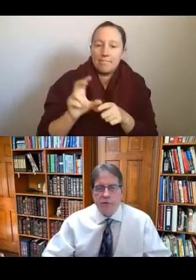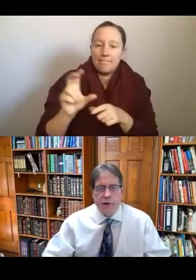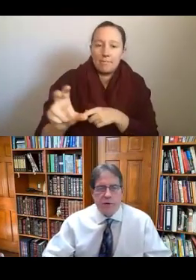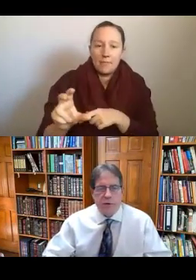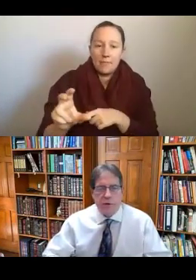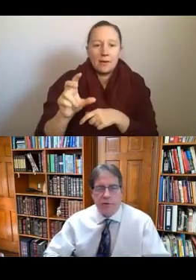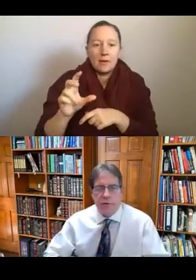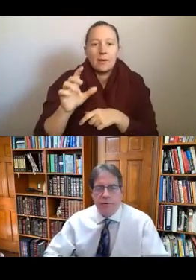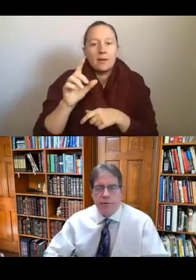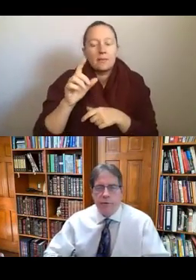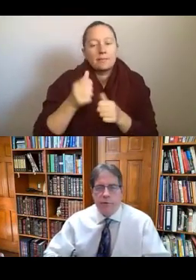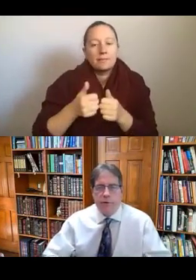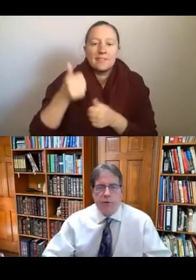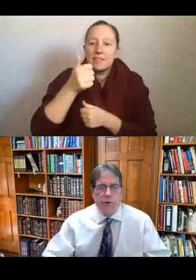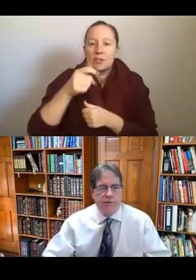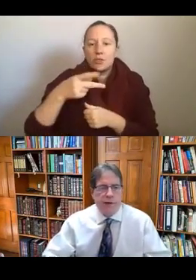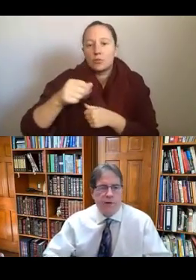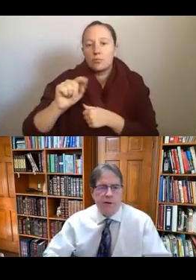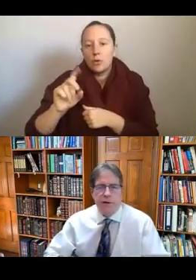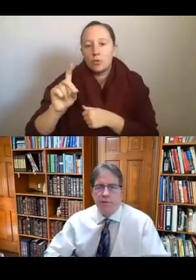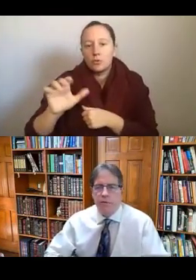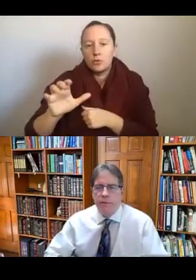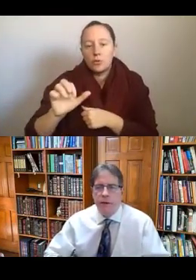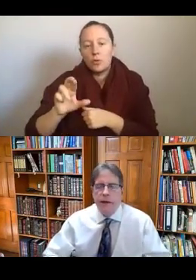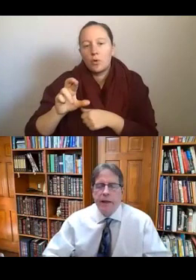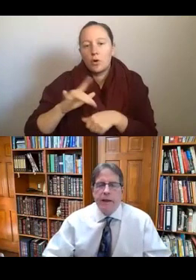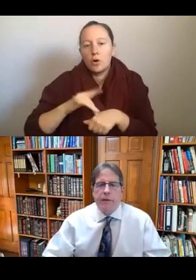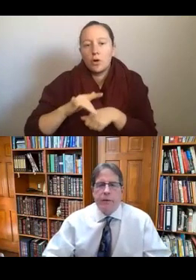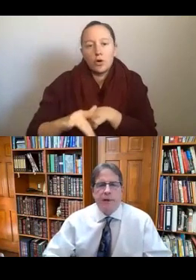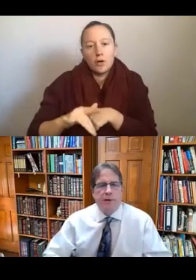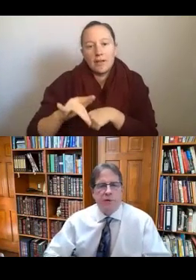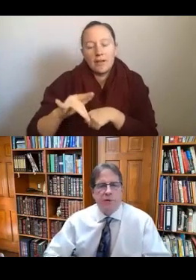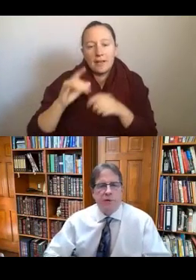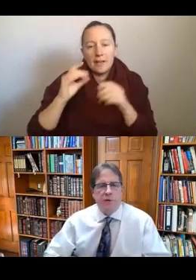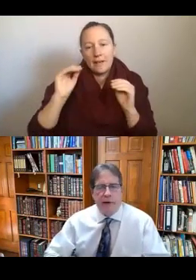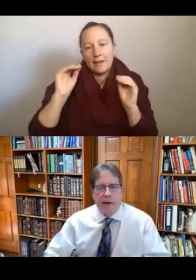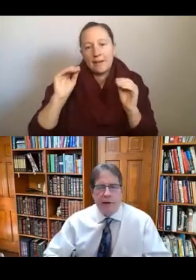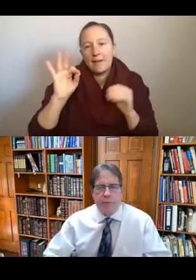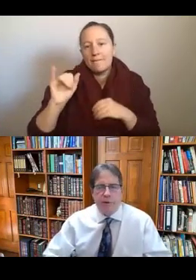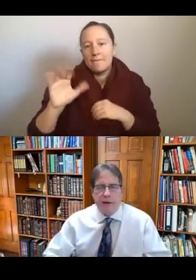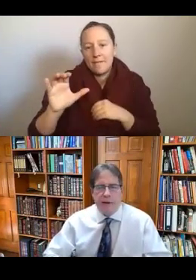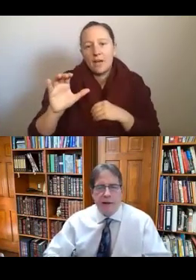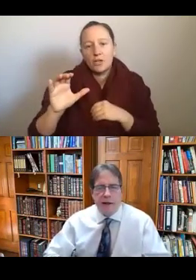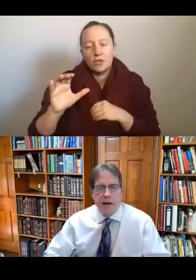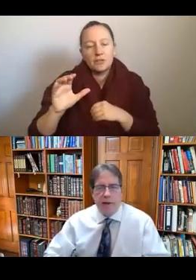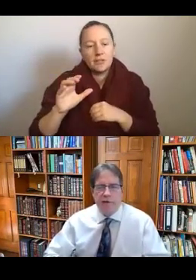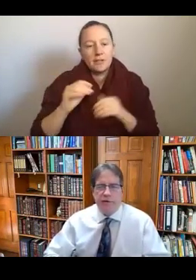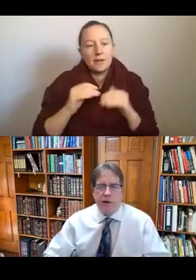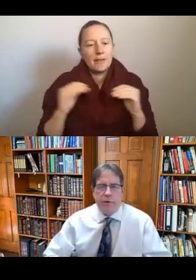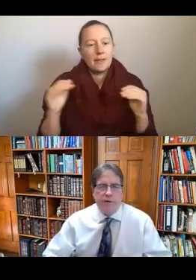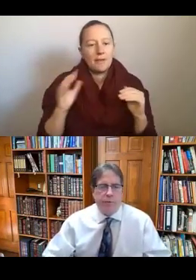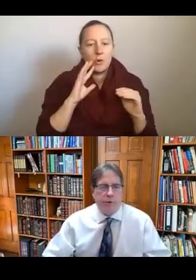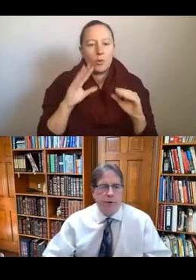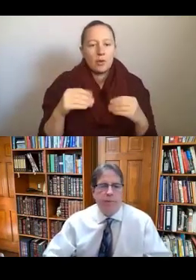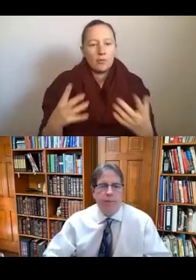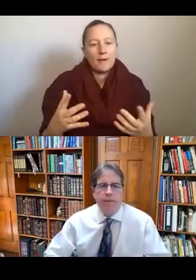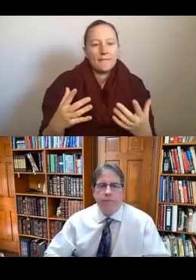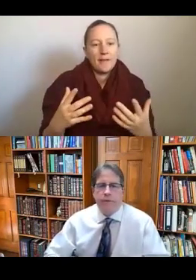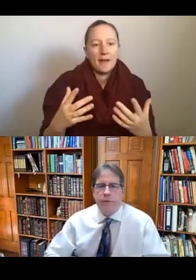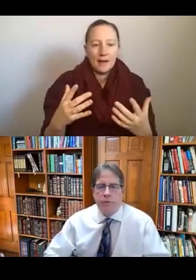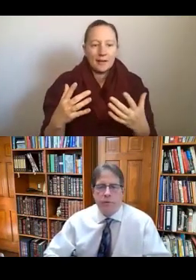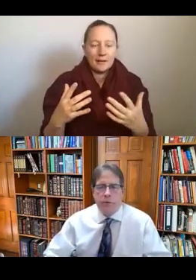senior postdoctoral level through early faculty level. And what they do is provide protected time and salary